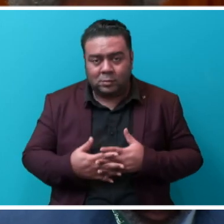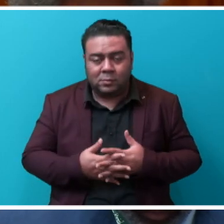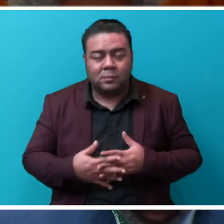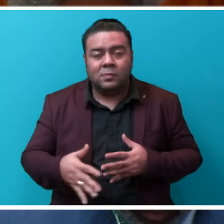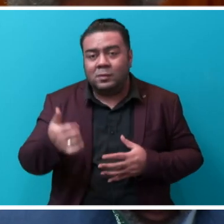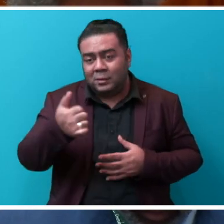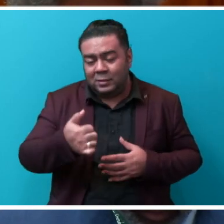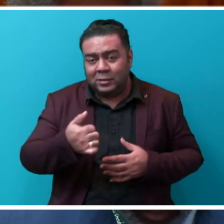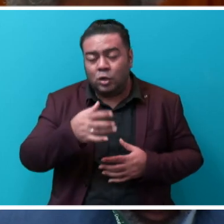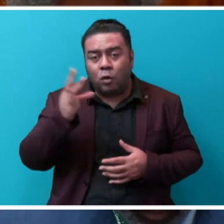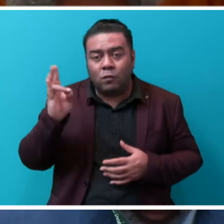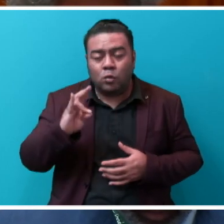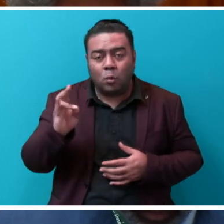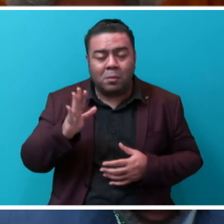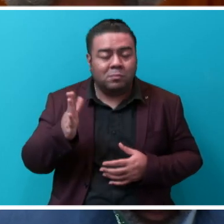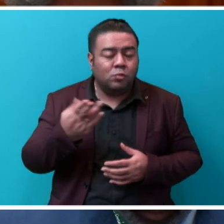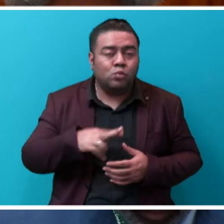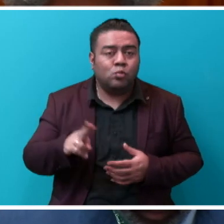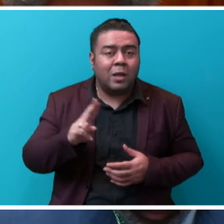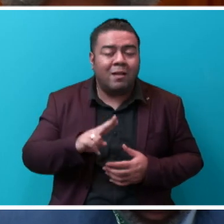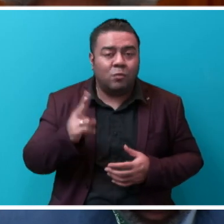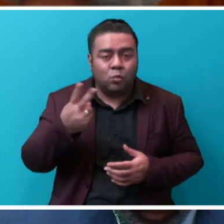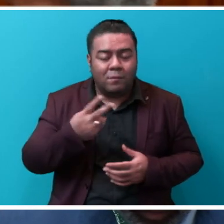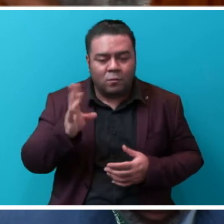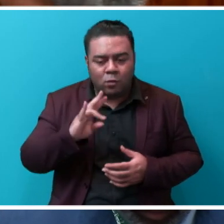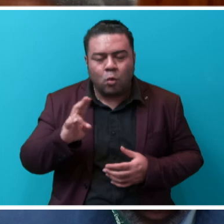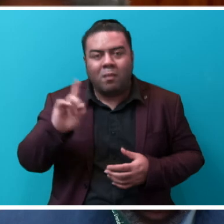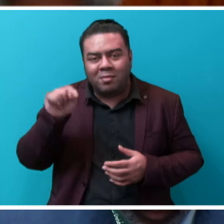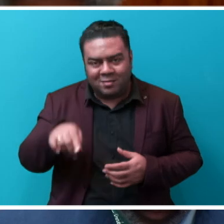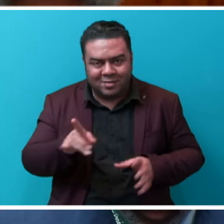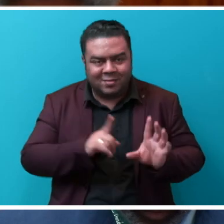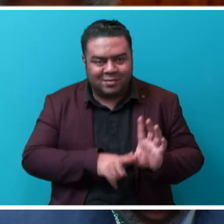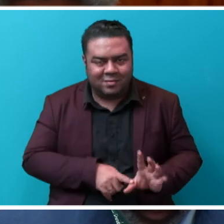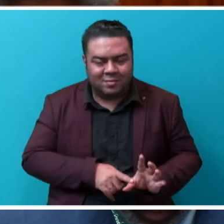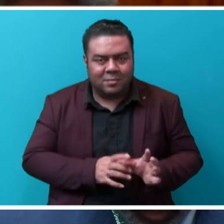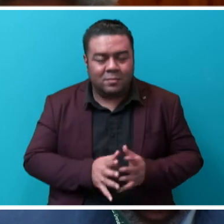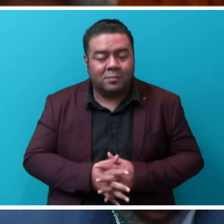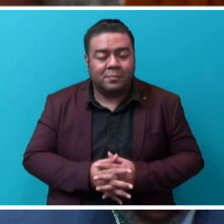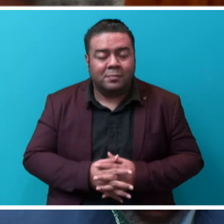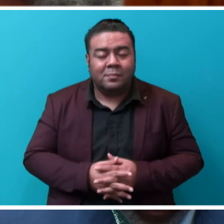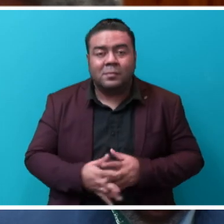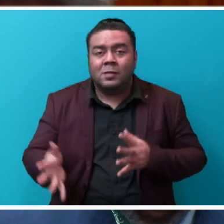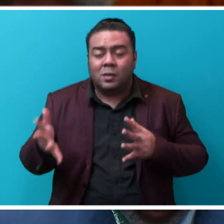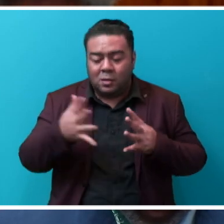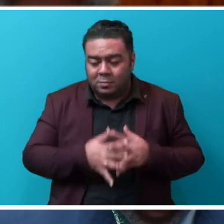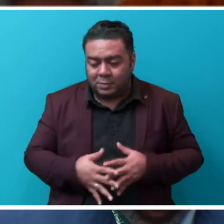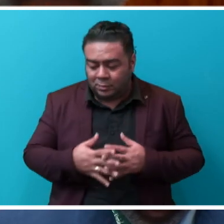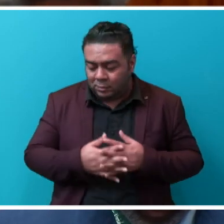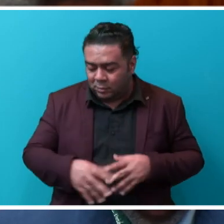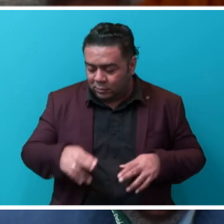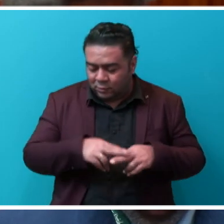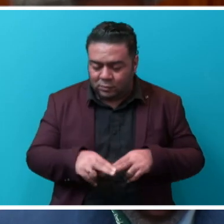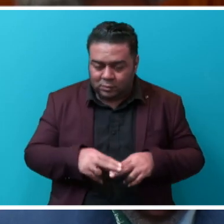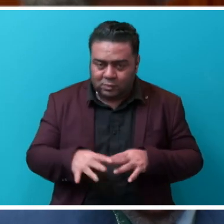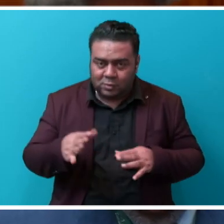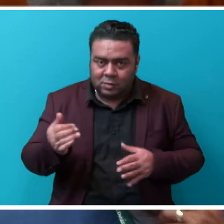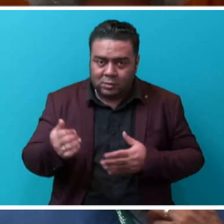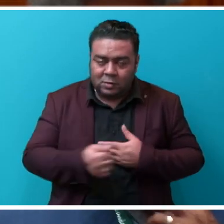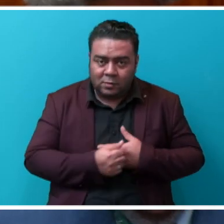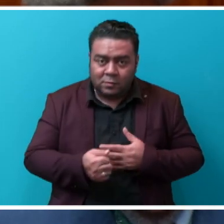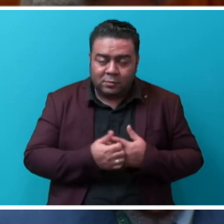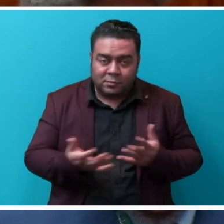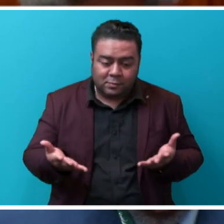of October to the 12th of October this year. The US-Fiji Investment Savings Drive, a